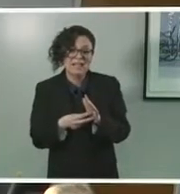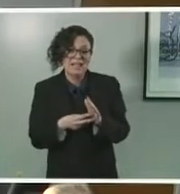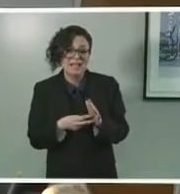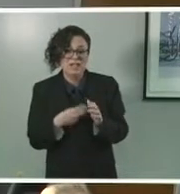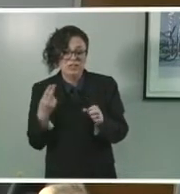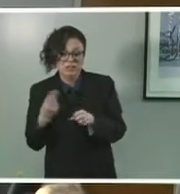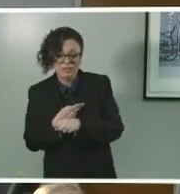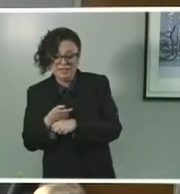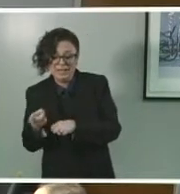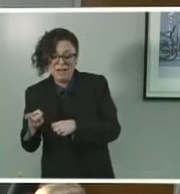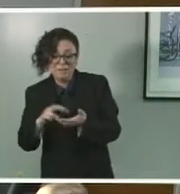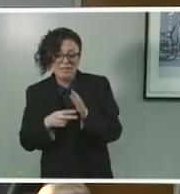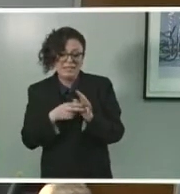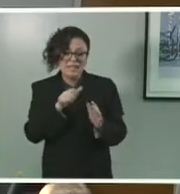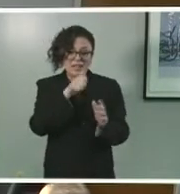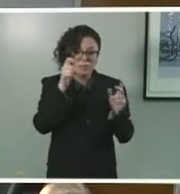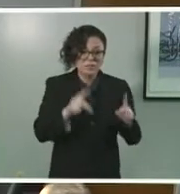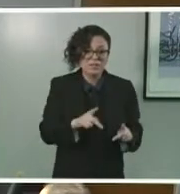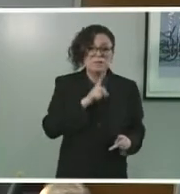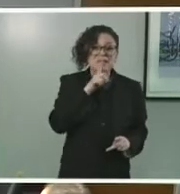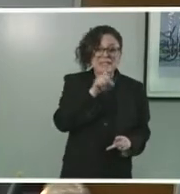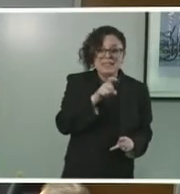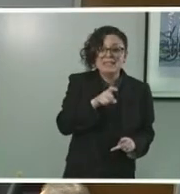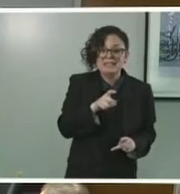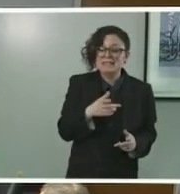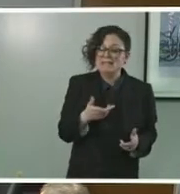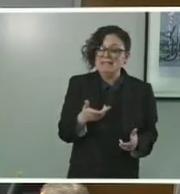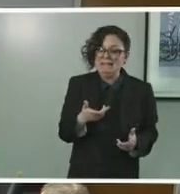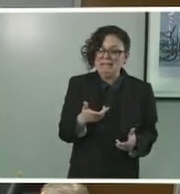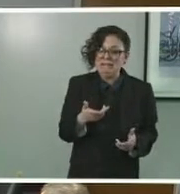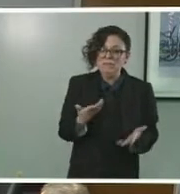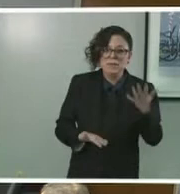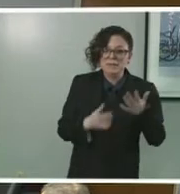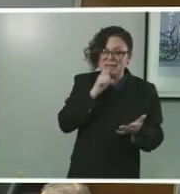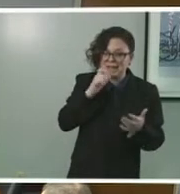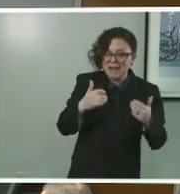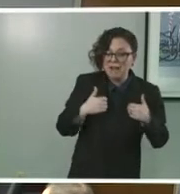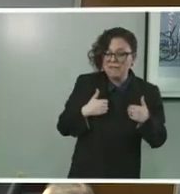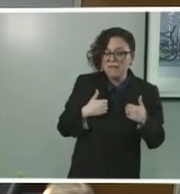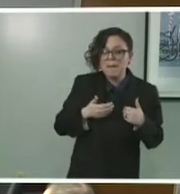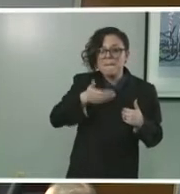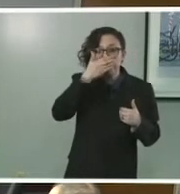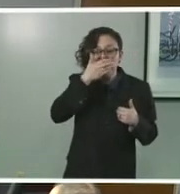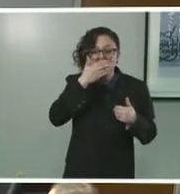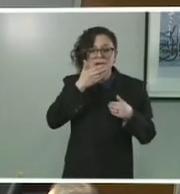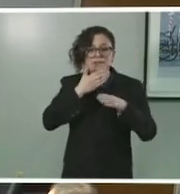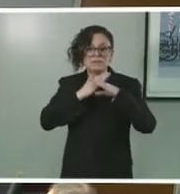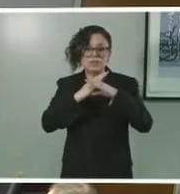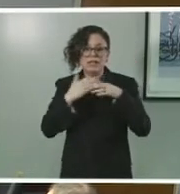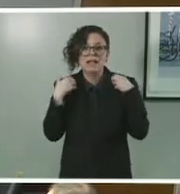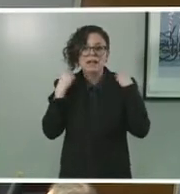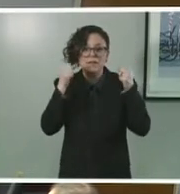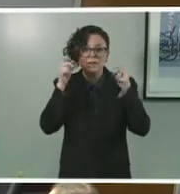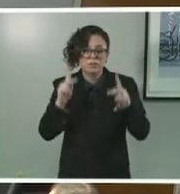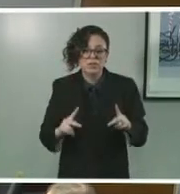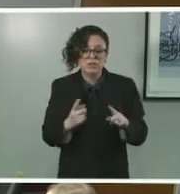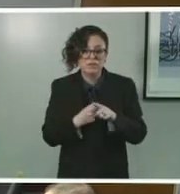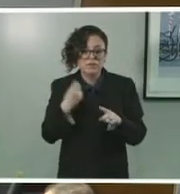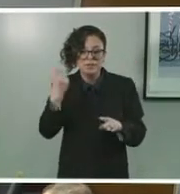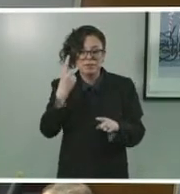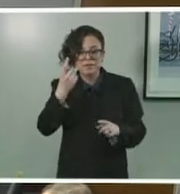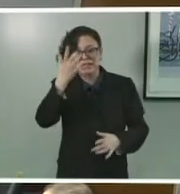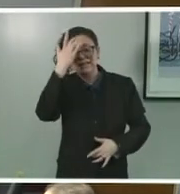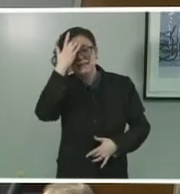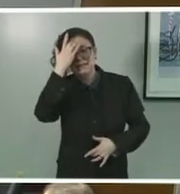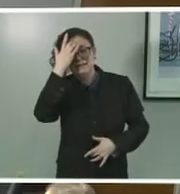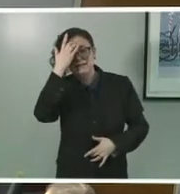it. I've heard our Metro Health folks say that masks protect a healthy person from someone who's sick, meaning the